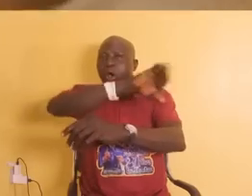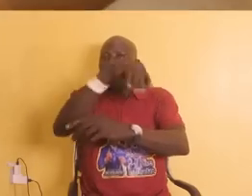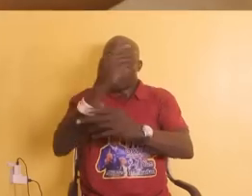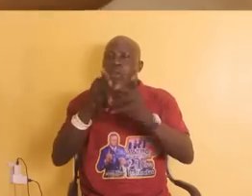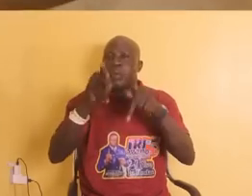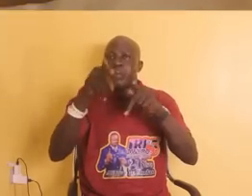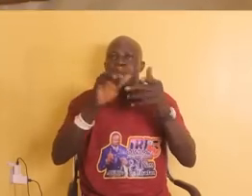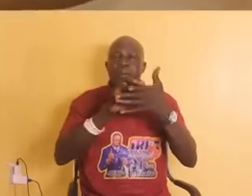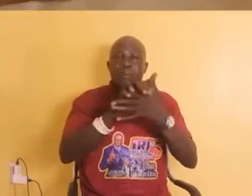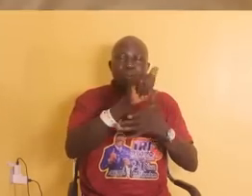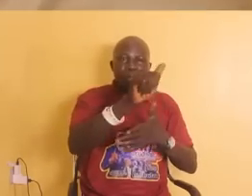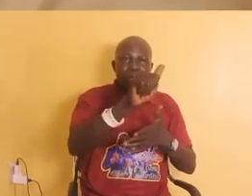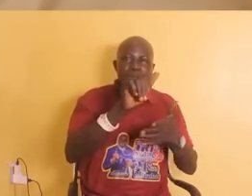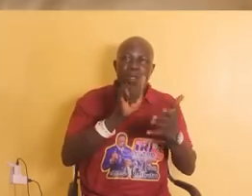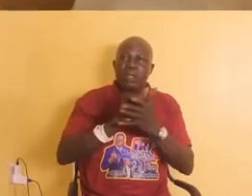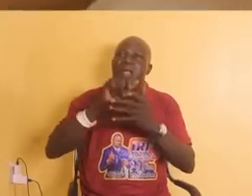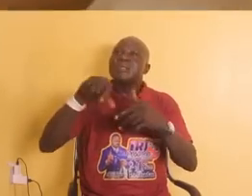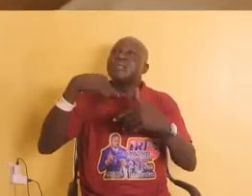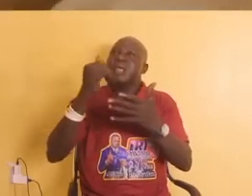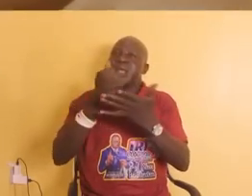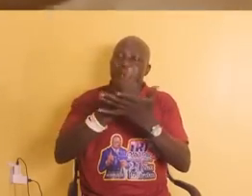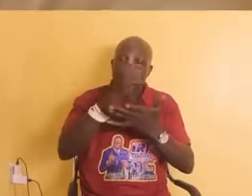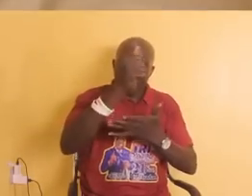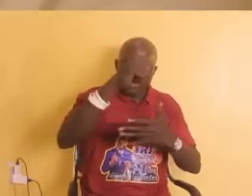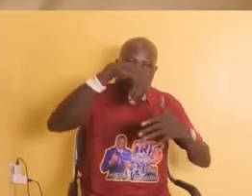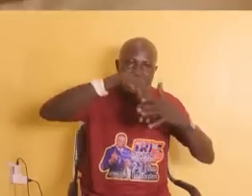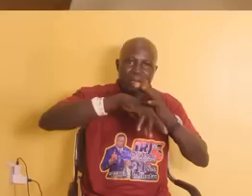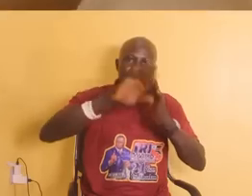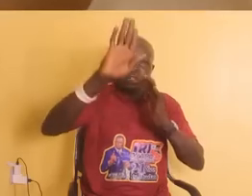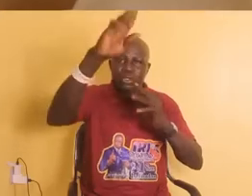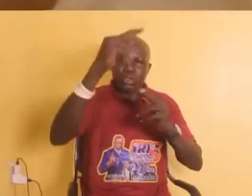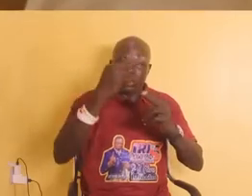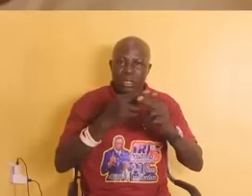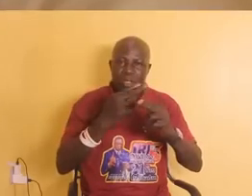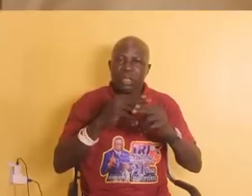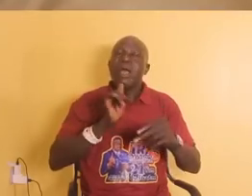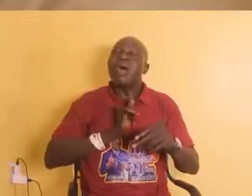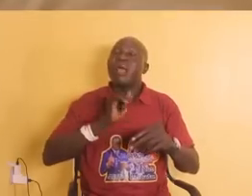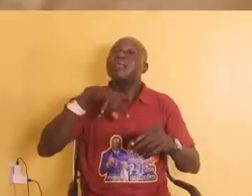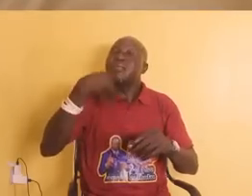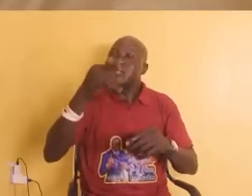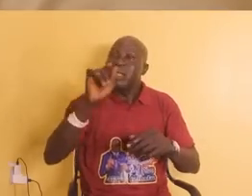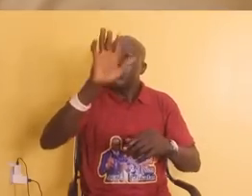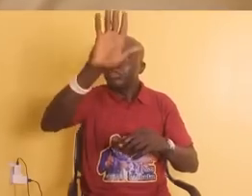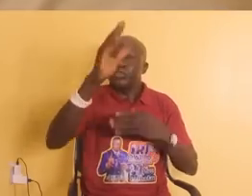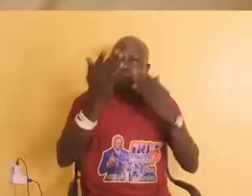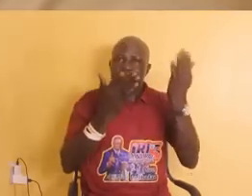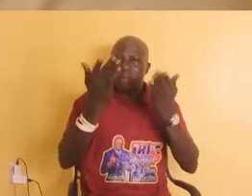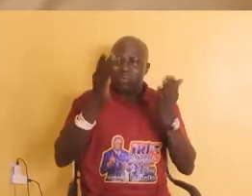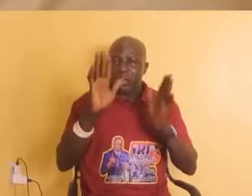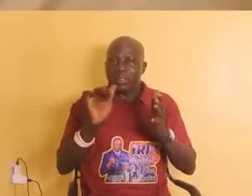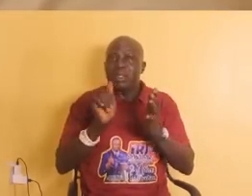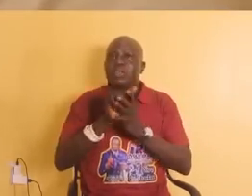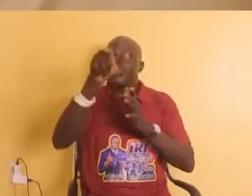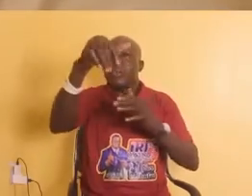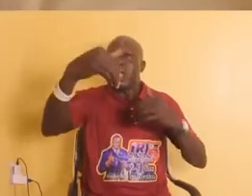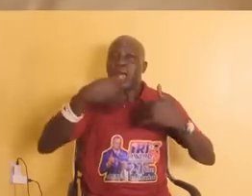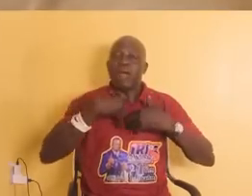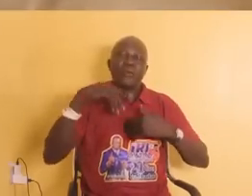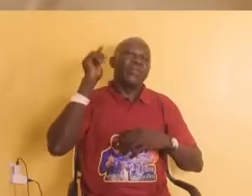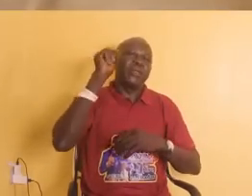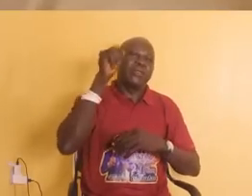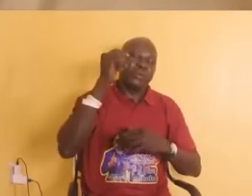tó bá gbàgbọ́. Those who that believe. Tí wọ́n lè ṣàmẹ́. That can say amen. Ní orúkọ rẹ ni mo wí pé. In the name I say. Ìwọ ìránṣẹ́ yìí. Those who servants. Wà ní